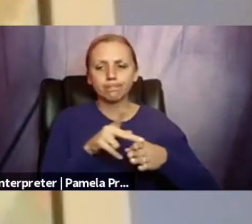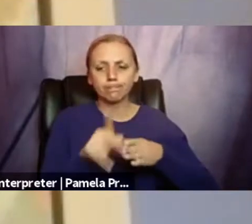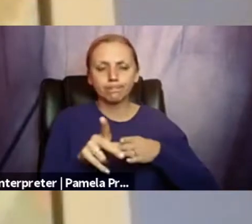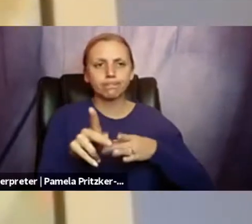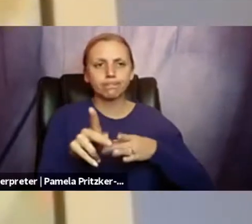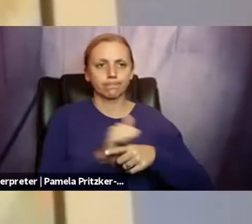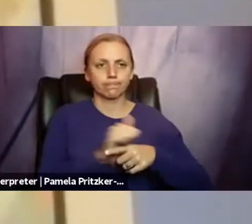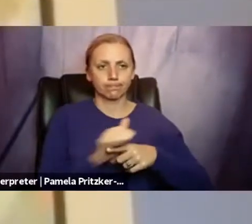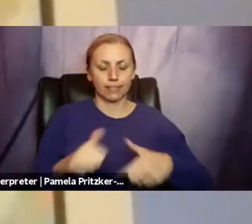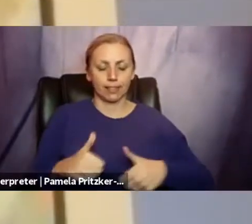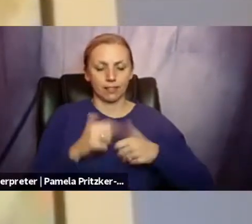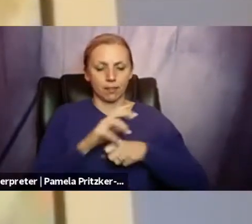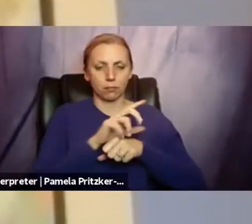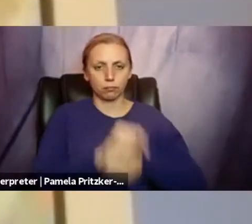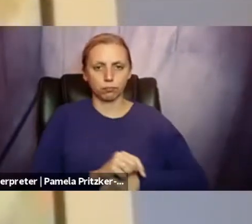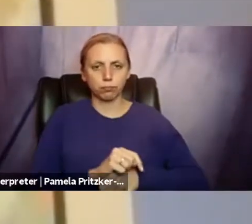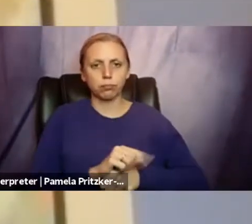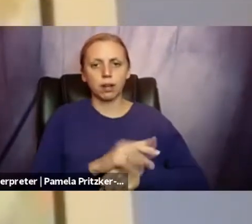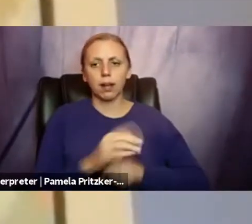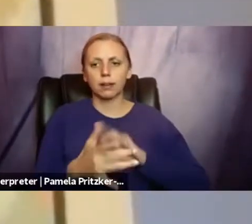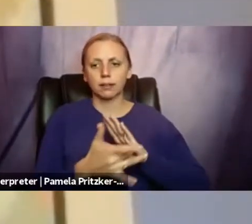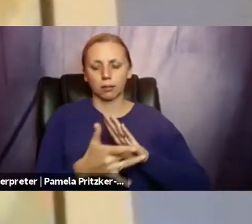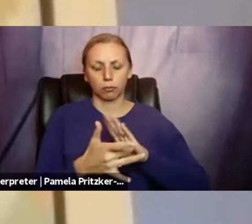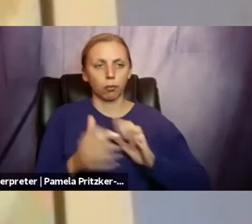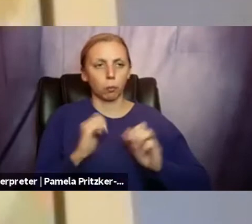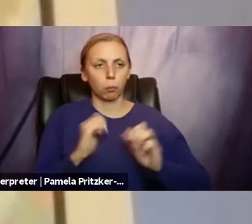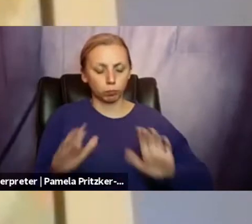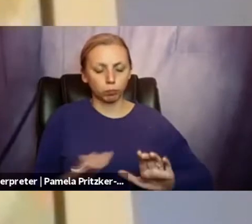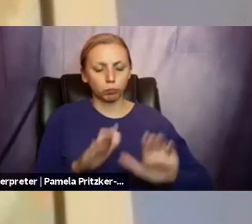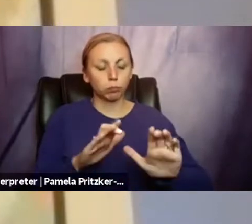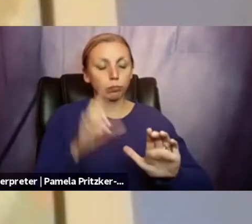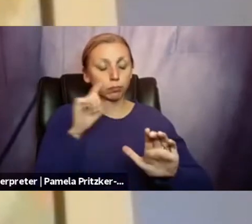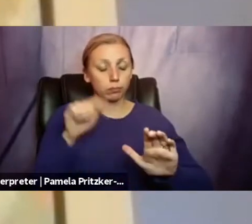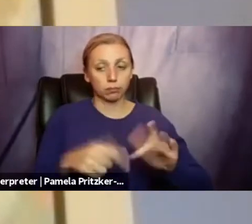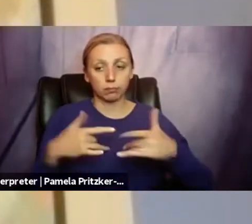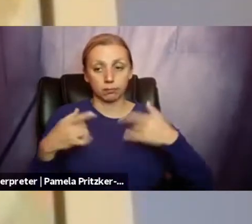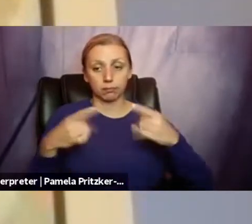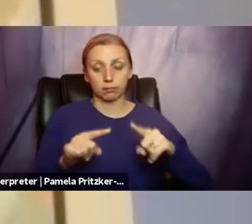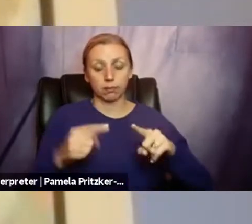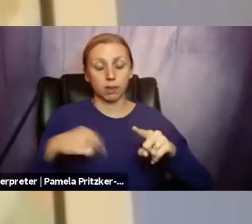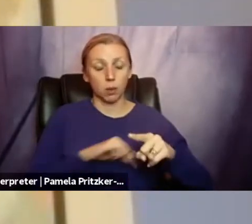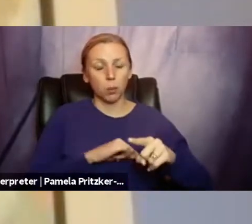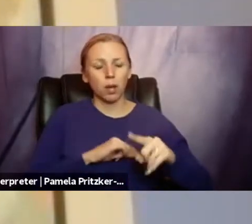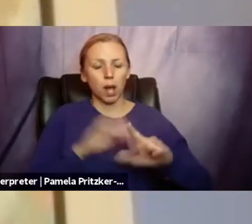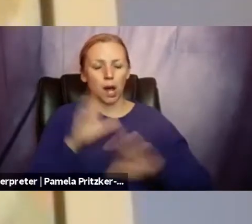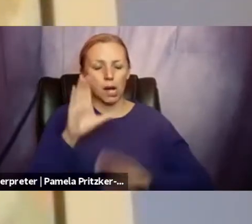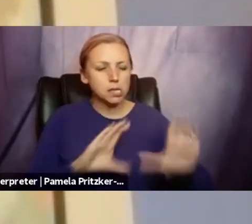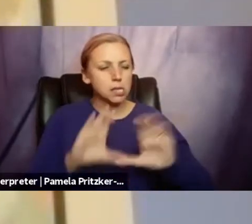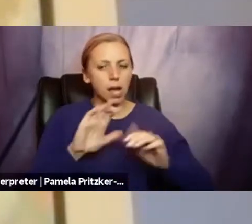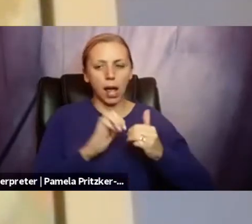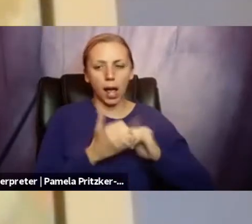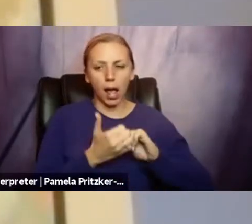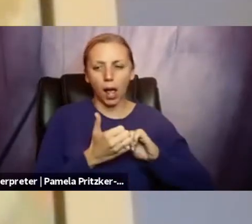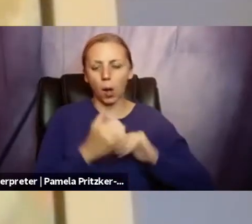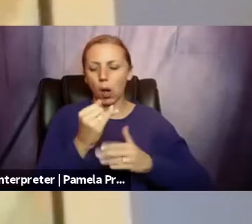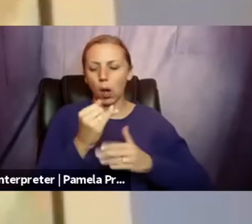technical production. Through these events, we are collectively exploring how artists and institutions are adapting,